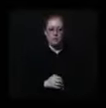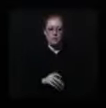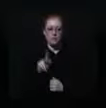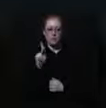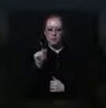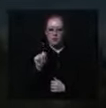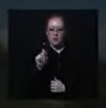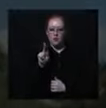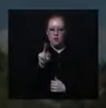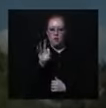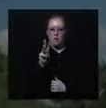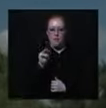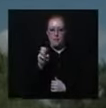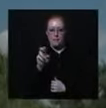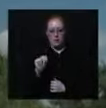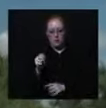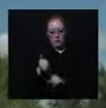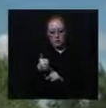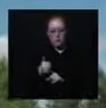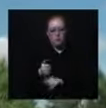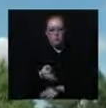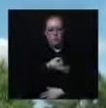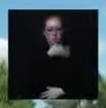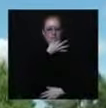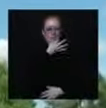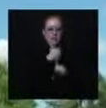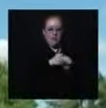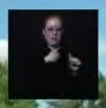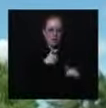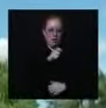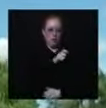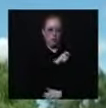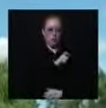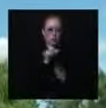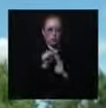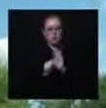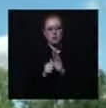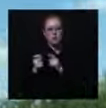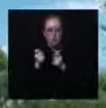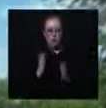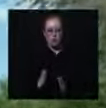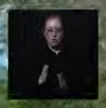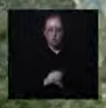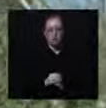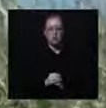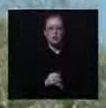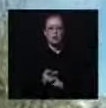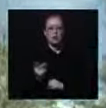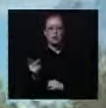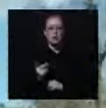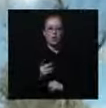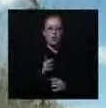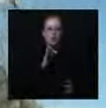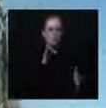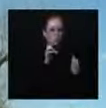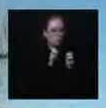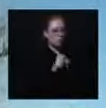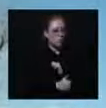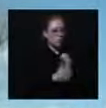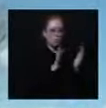Kaufmans had proven themselves to be experts at evading law enforcement and state regulators as they engaged in their brutal exploitation